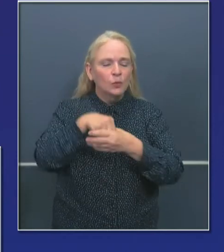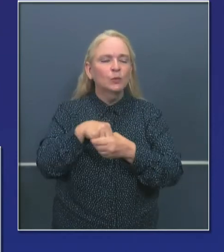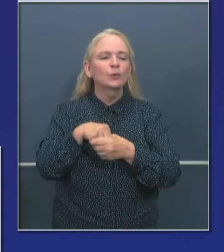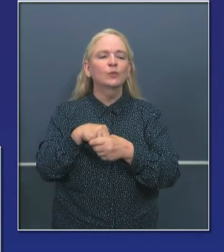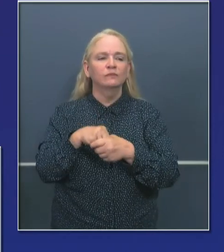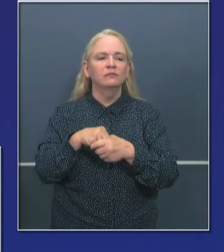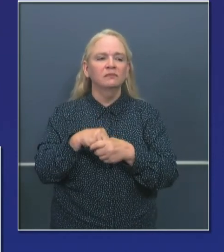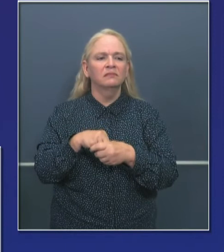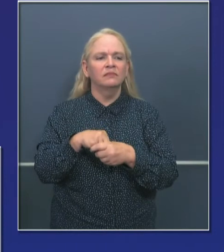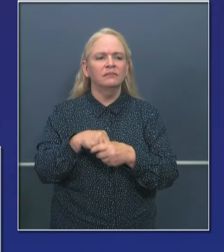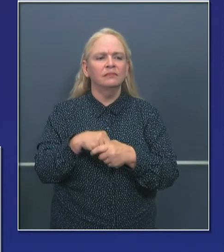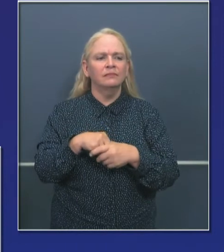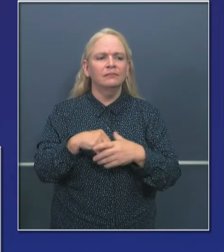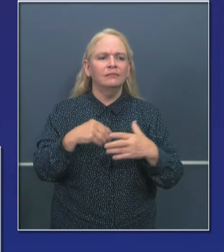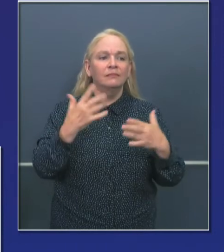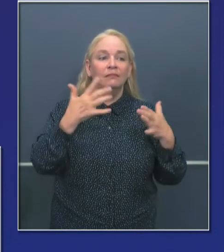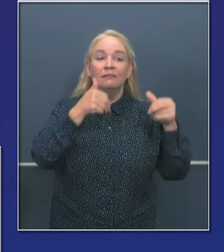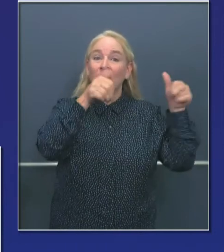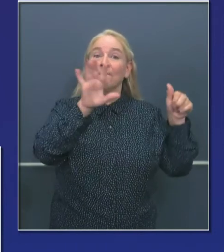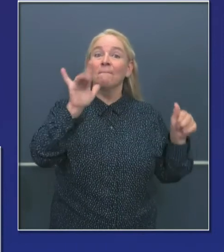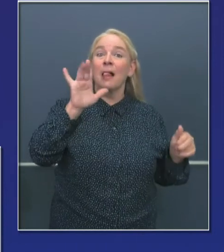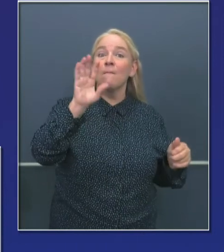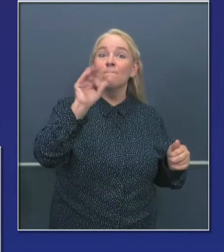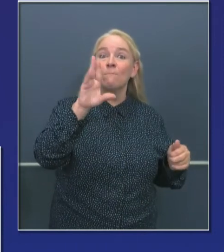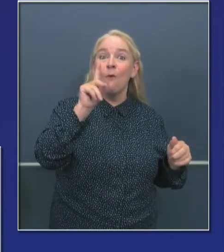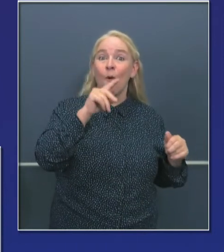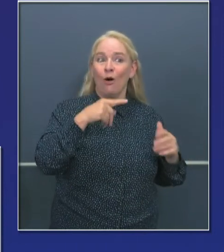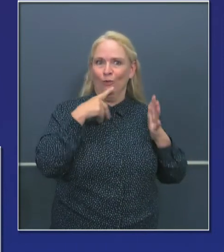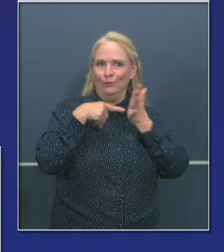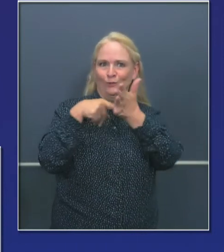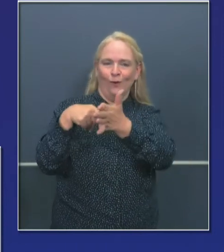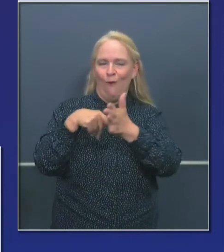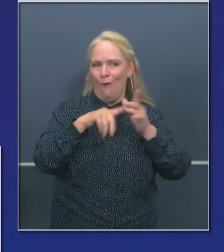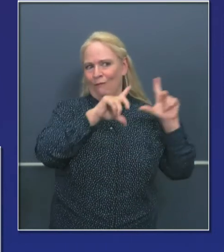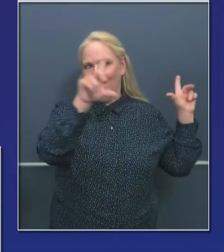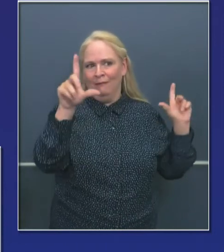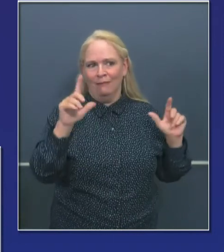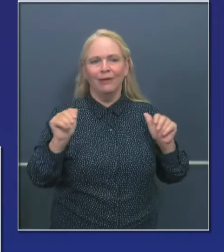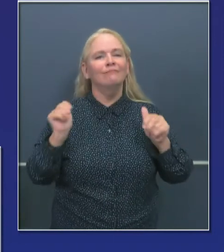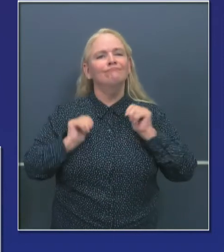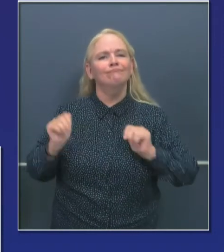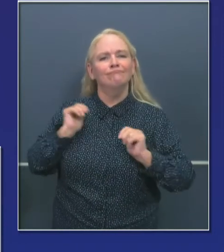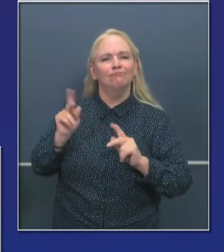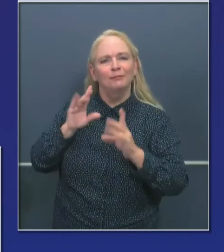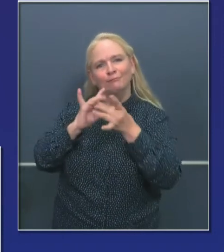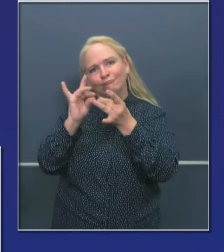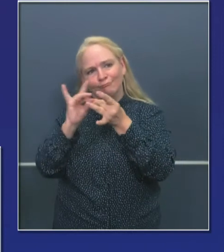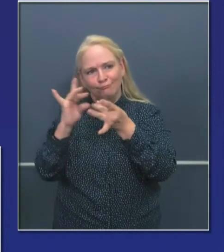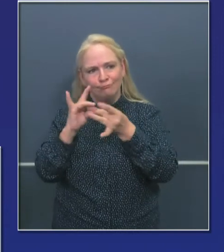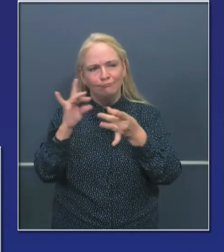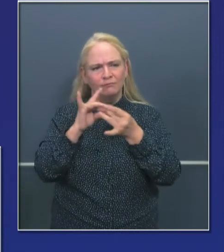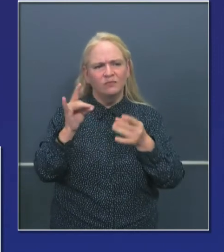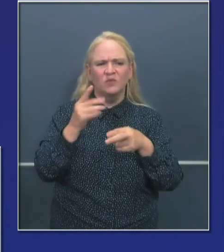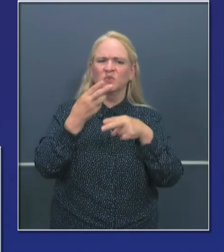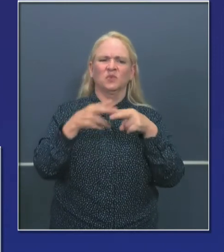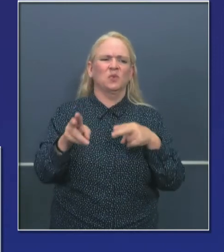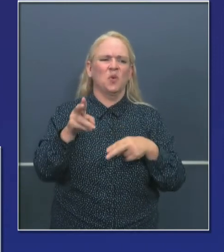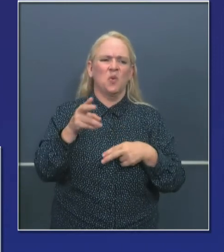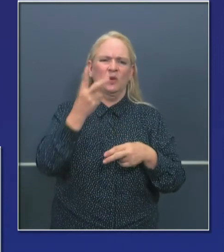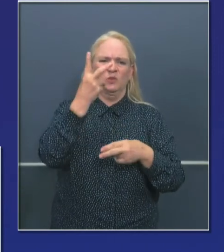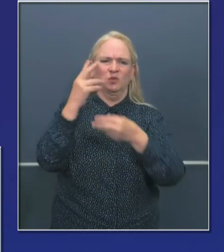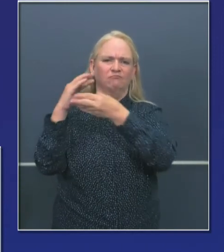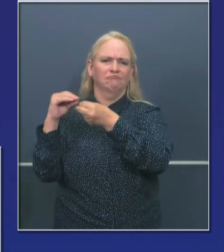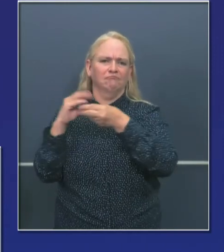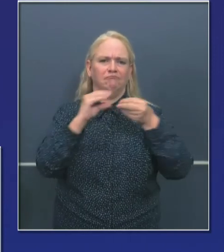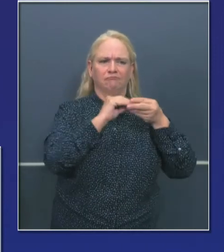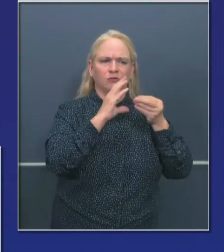in a moment, some billboards as well, animation. But we'll start with these two very short videos that will give you a sense